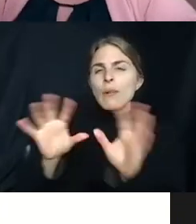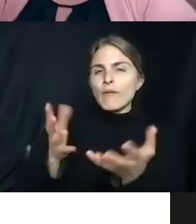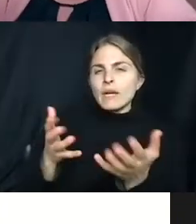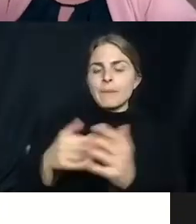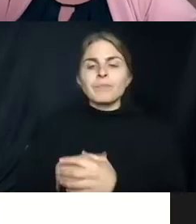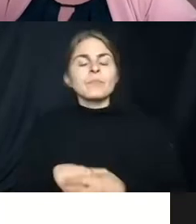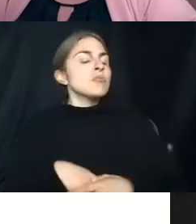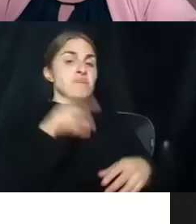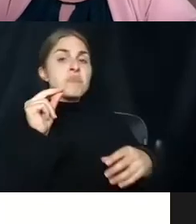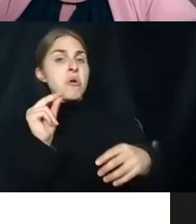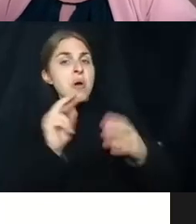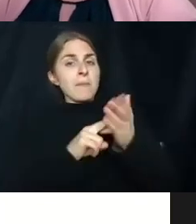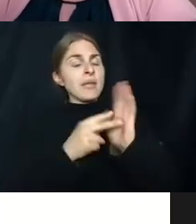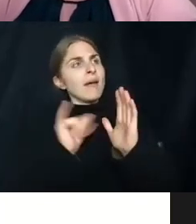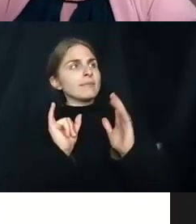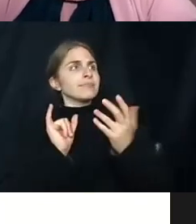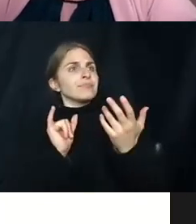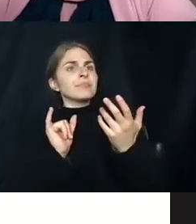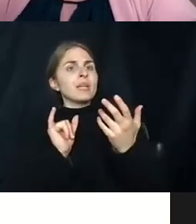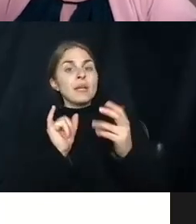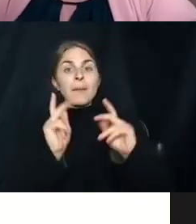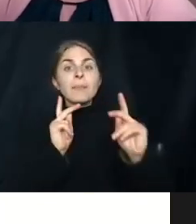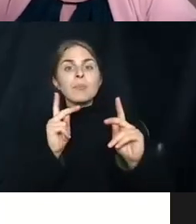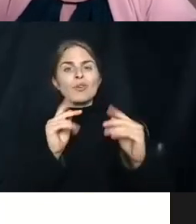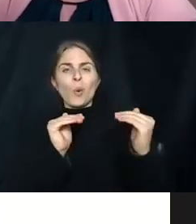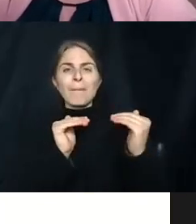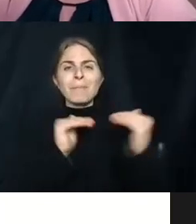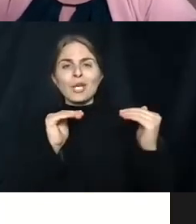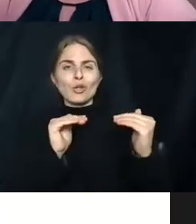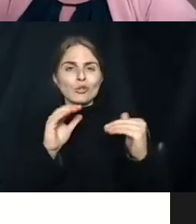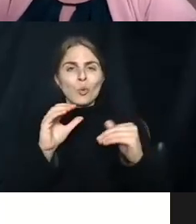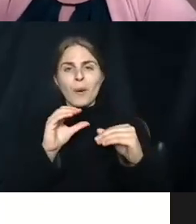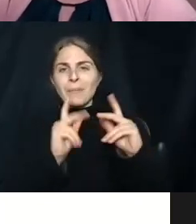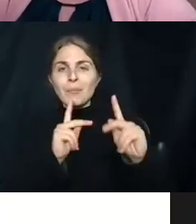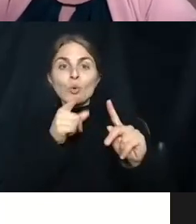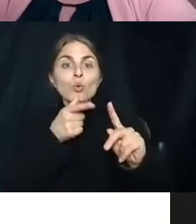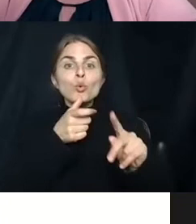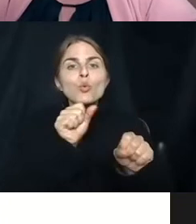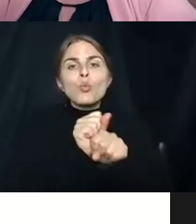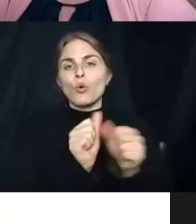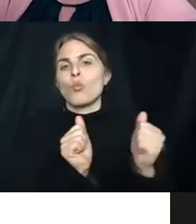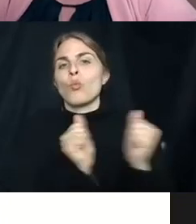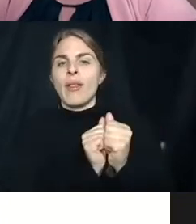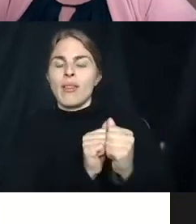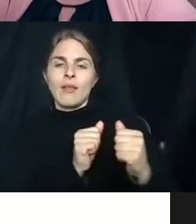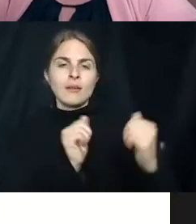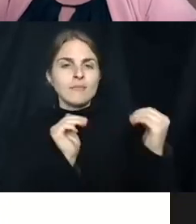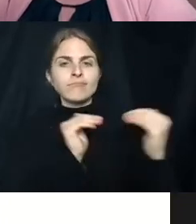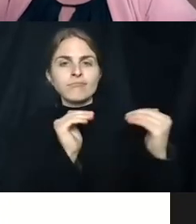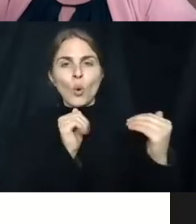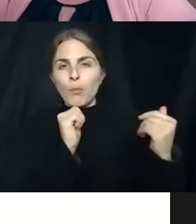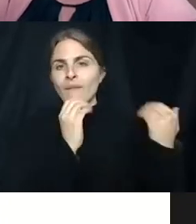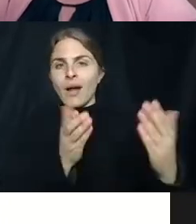was thinking more so like along the lines of people maybe that you work with or other people who provide similar services that you do.